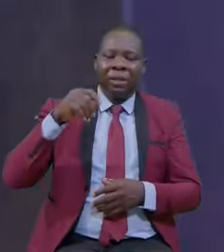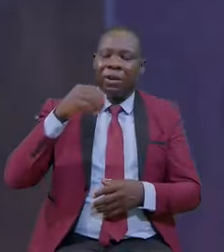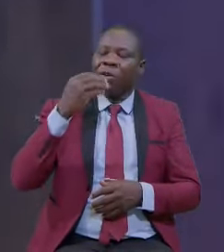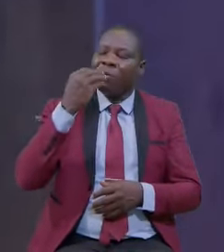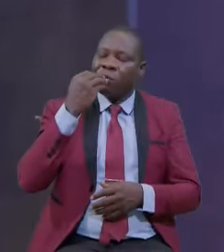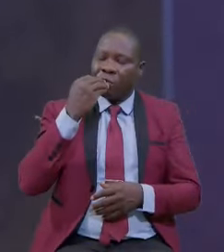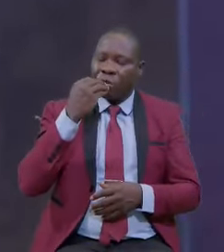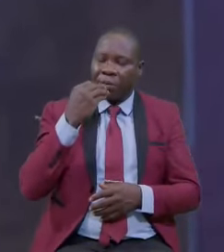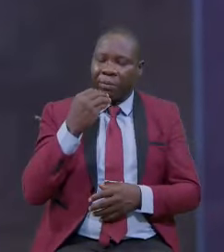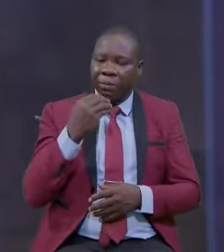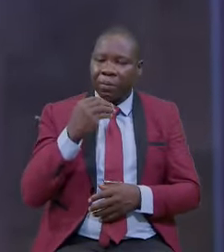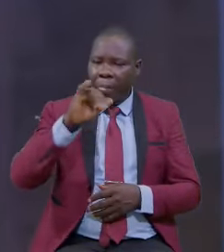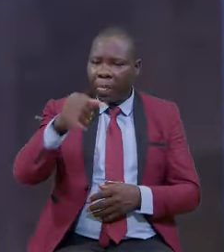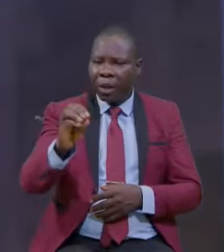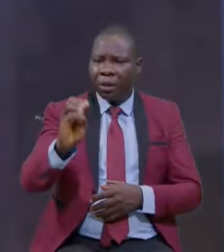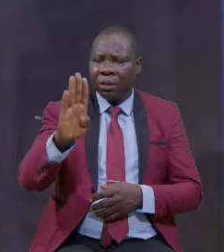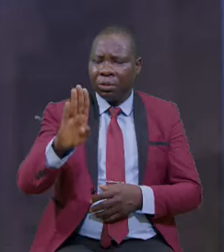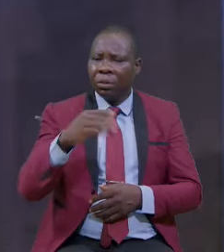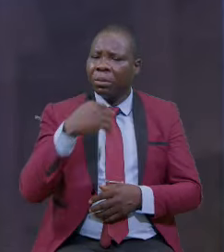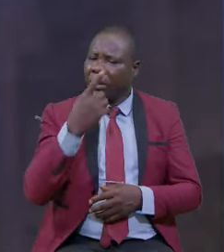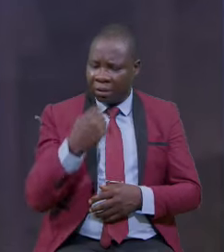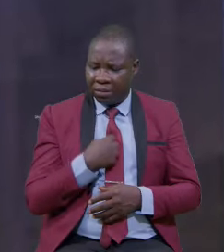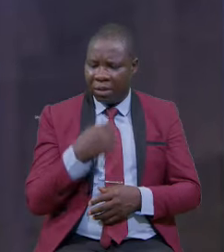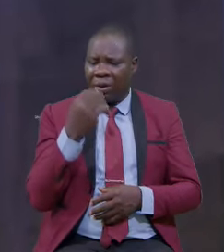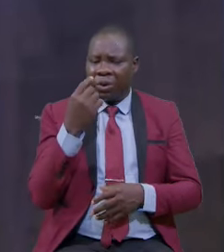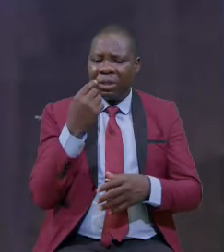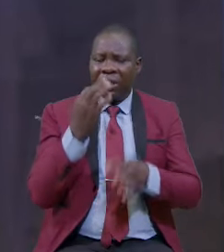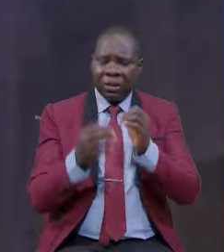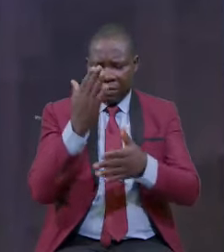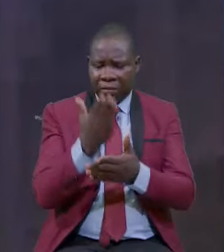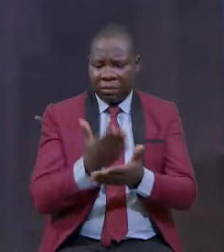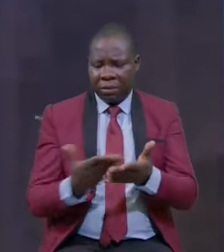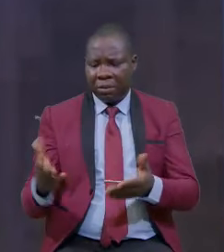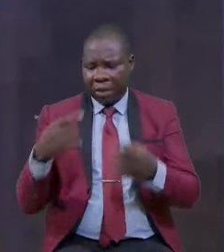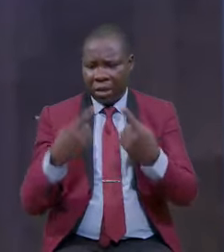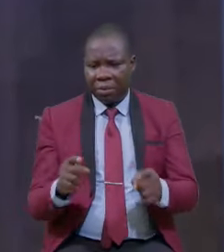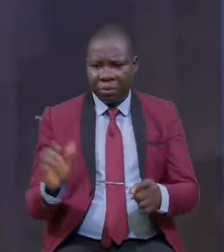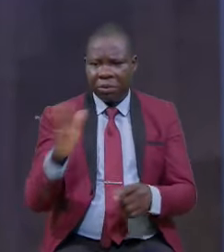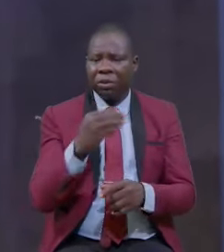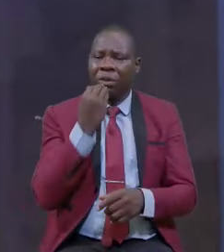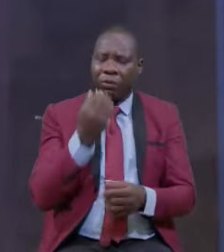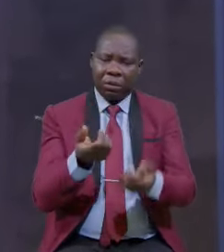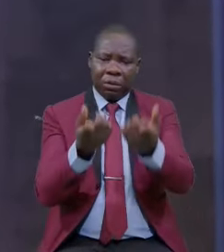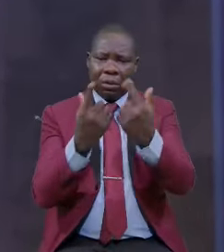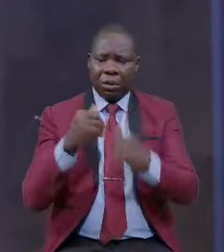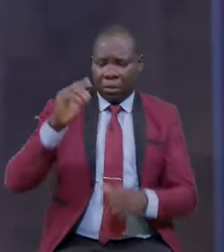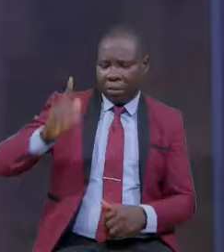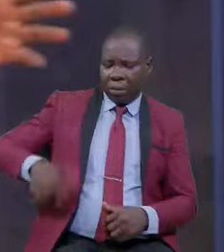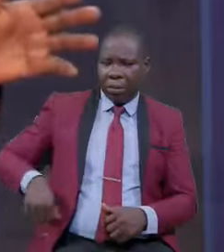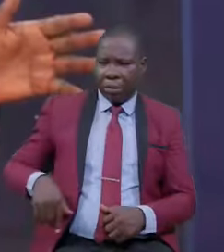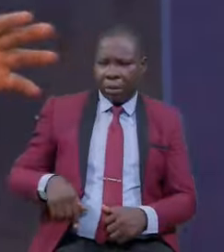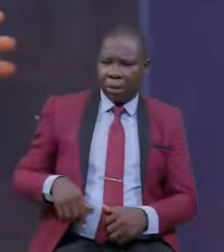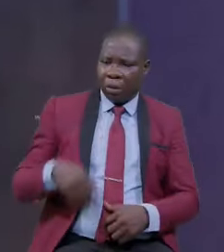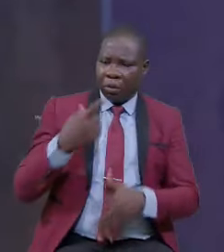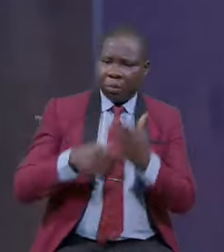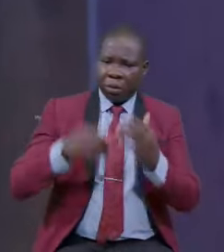and your food comes late, what do? Oh, he said, I go and read the Bible. While